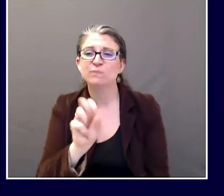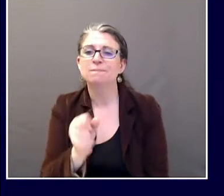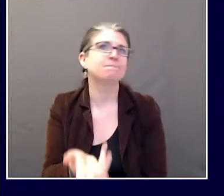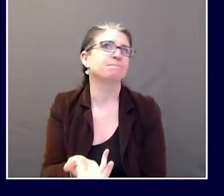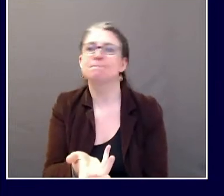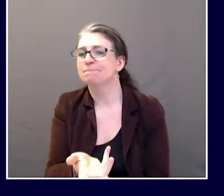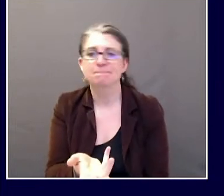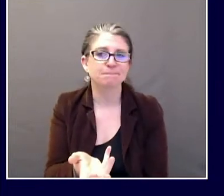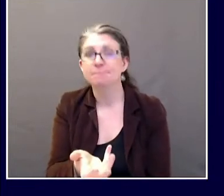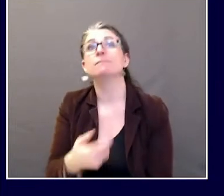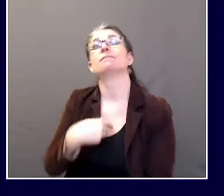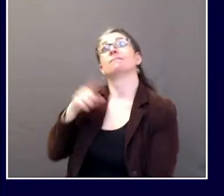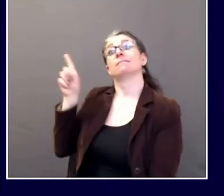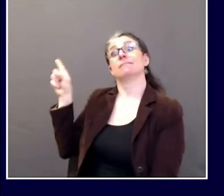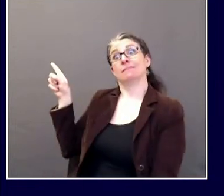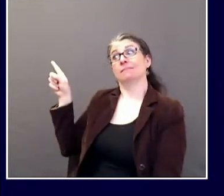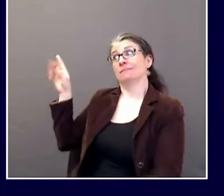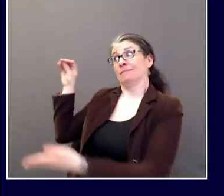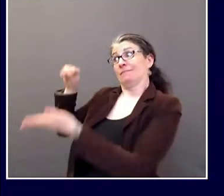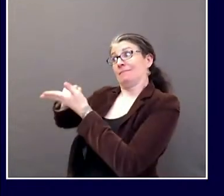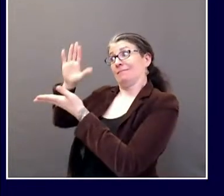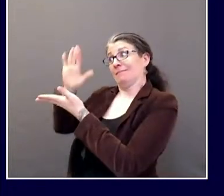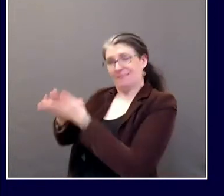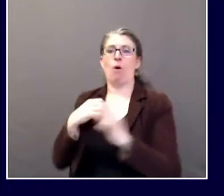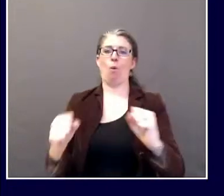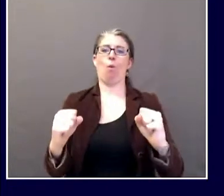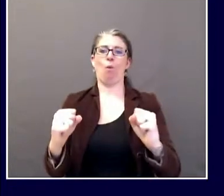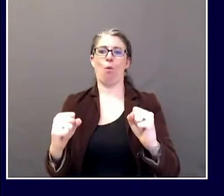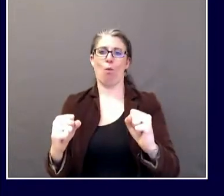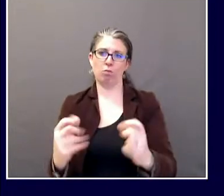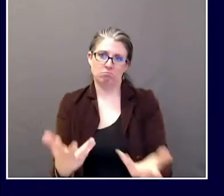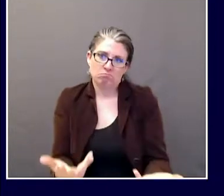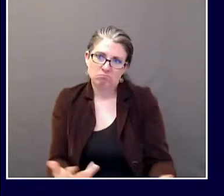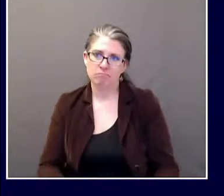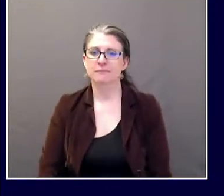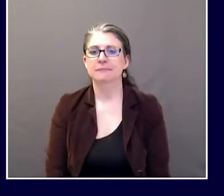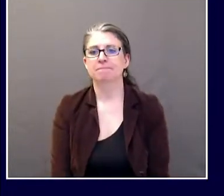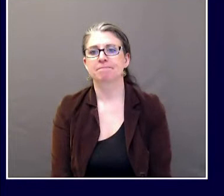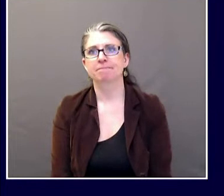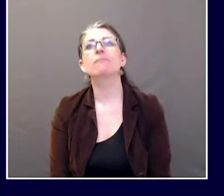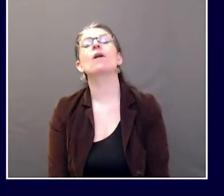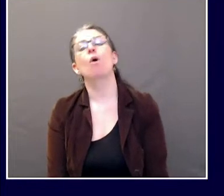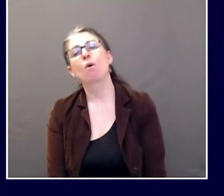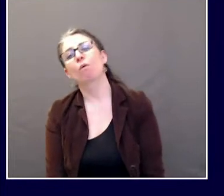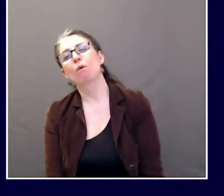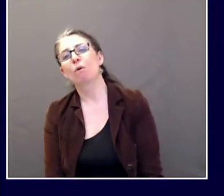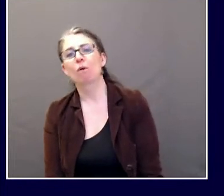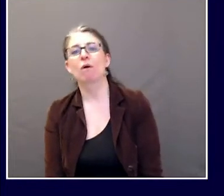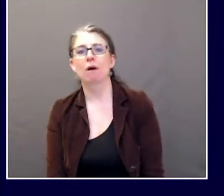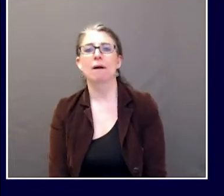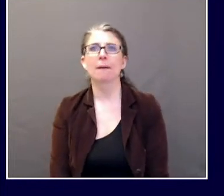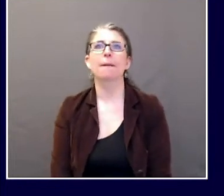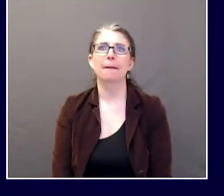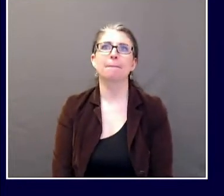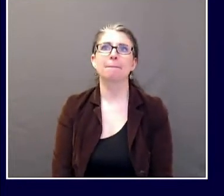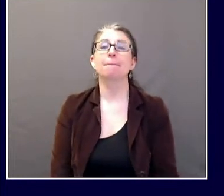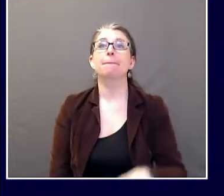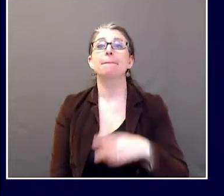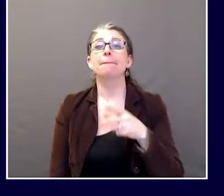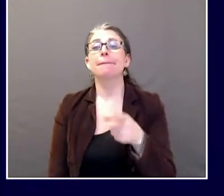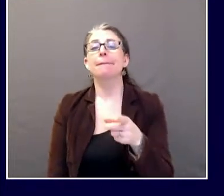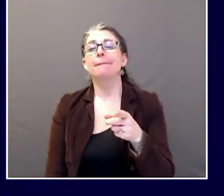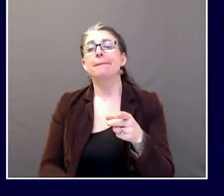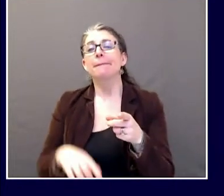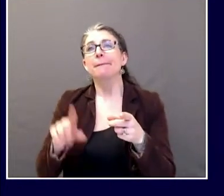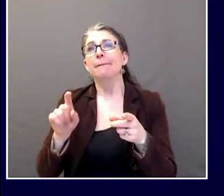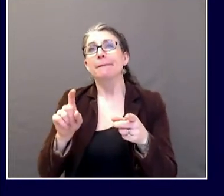planning assumption. All right, thanks. And then it seems like the overarching issue here remains a shortage of vaccines, but we